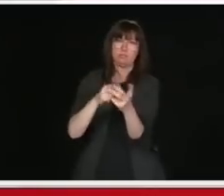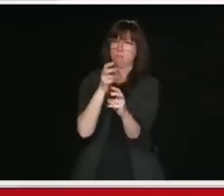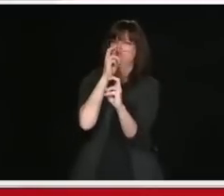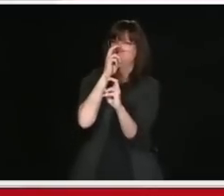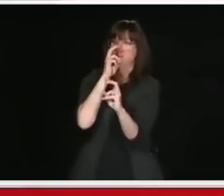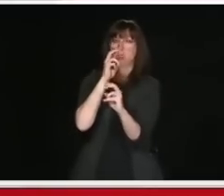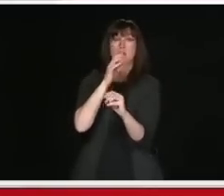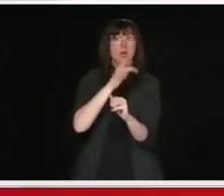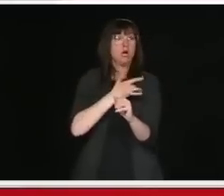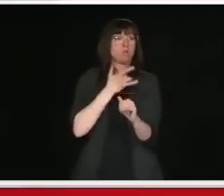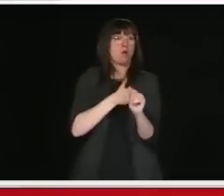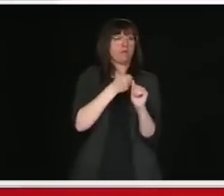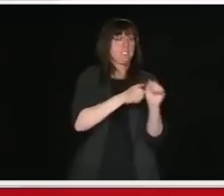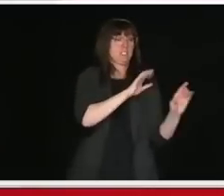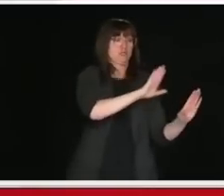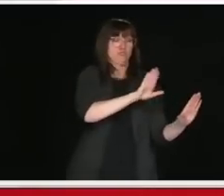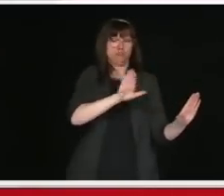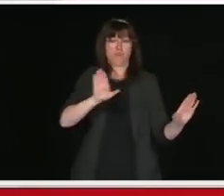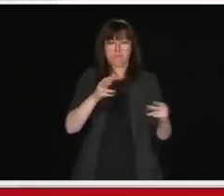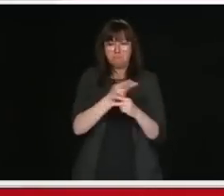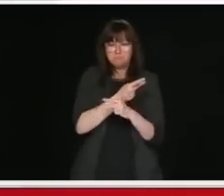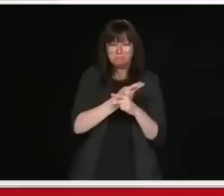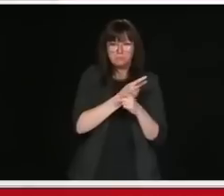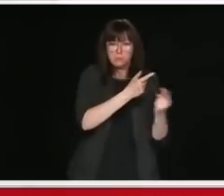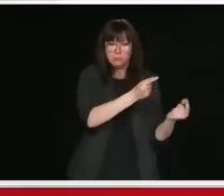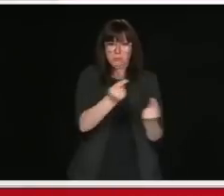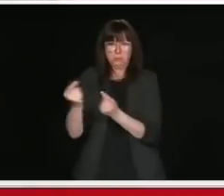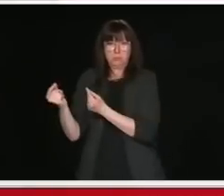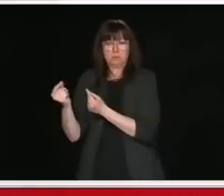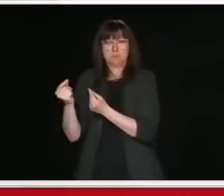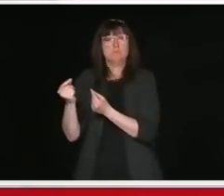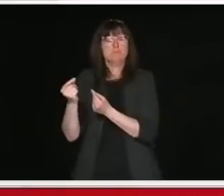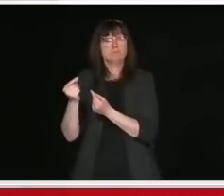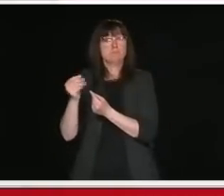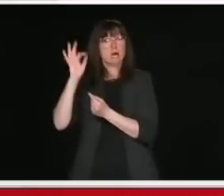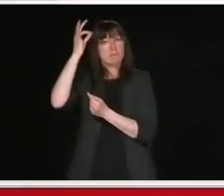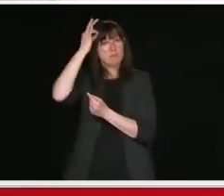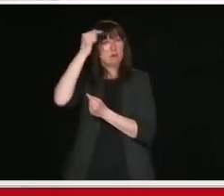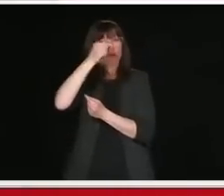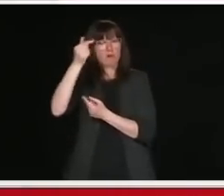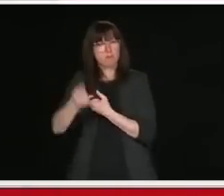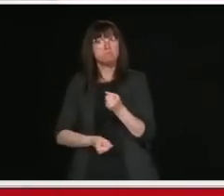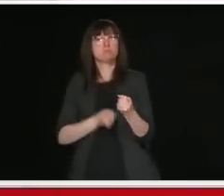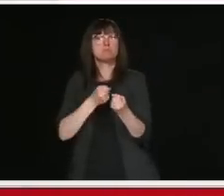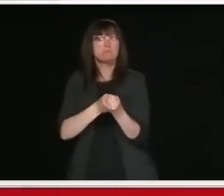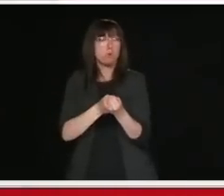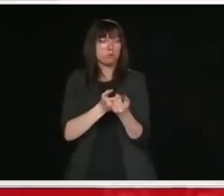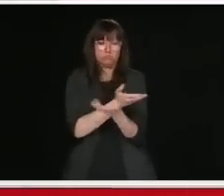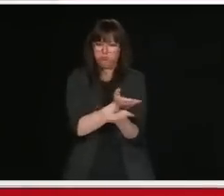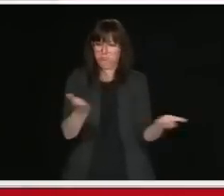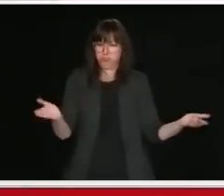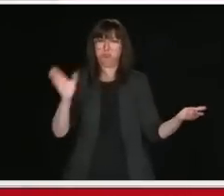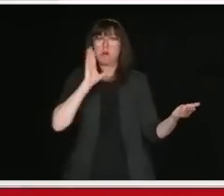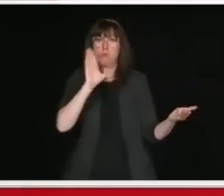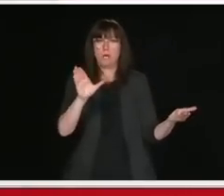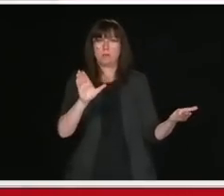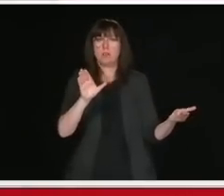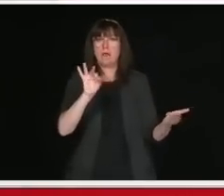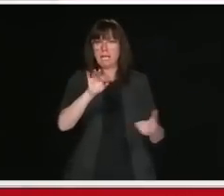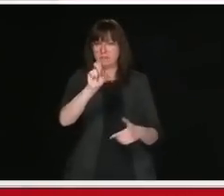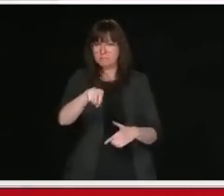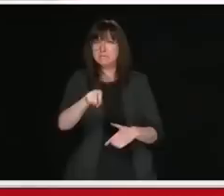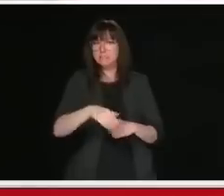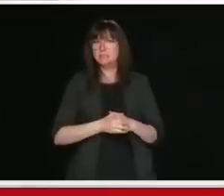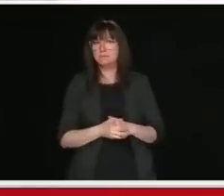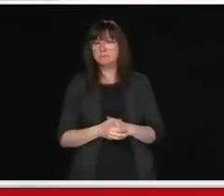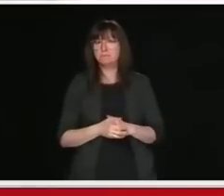and the federal government will provide the support to all provinces that need our support as we move forward. Yes, there